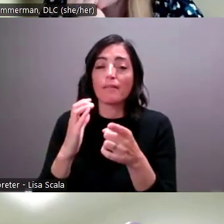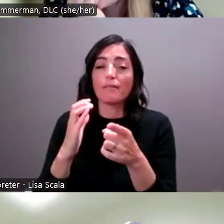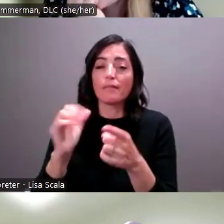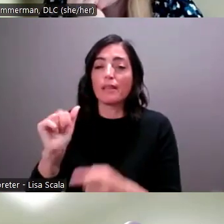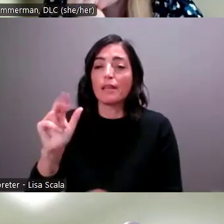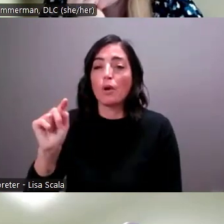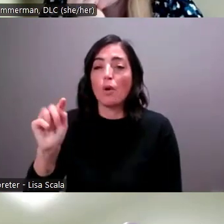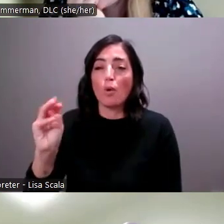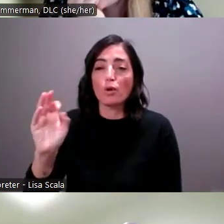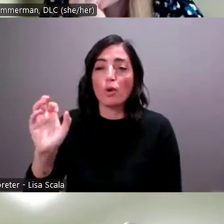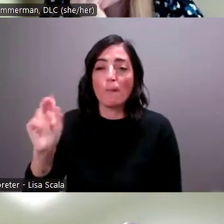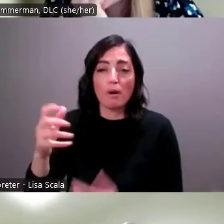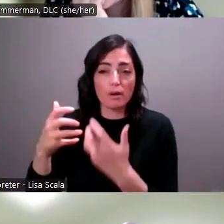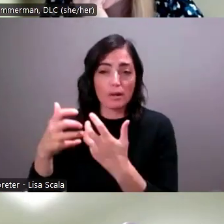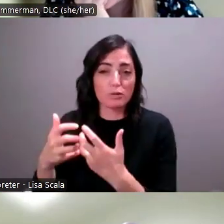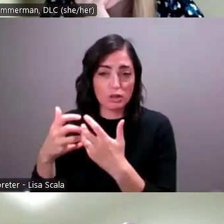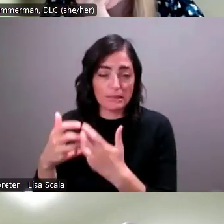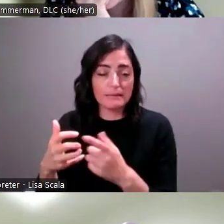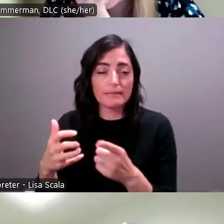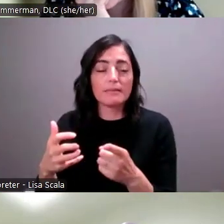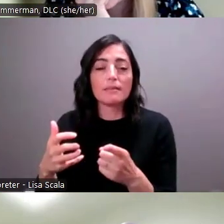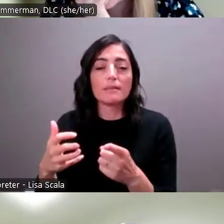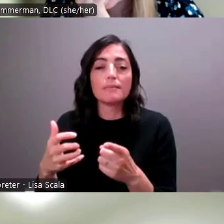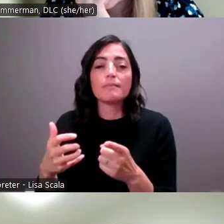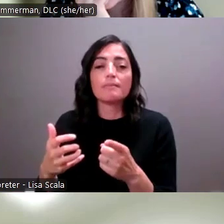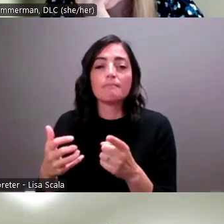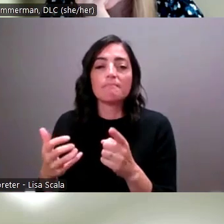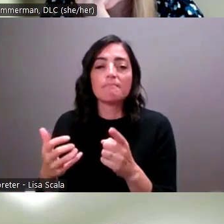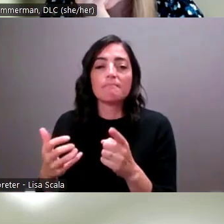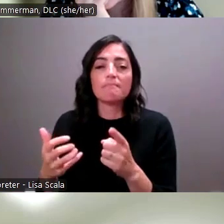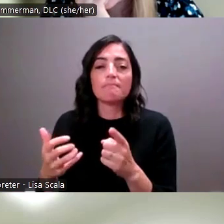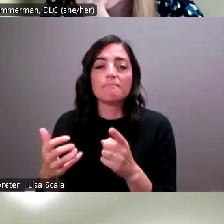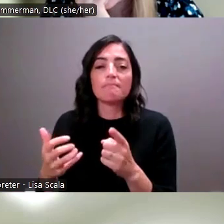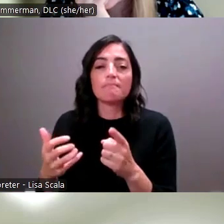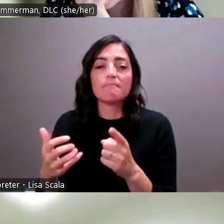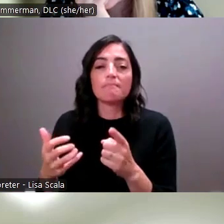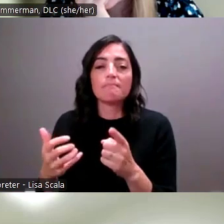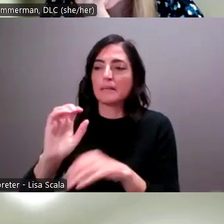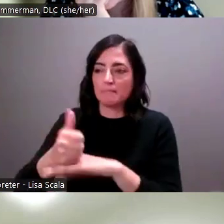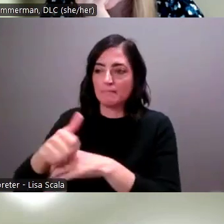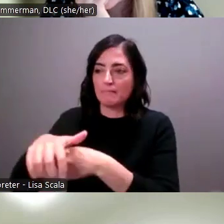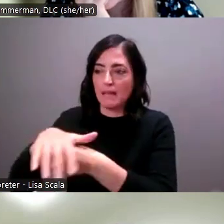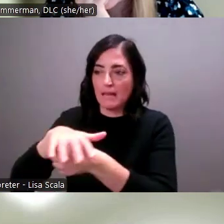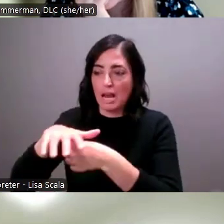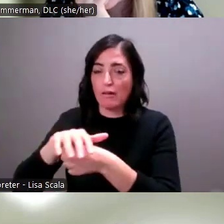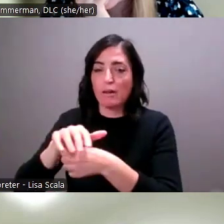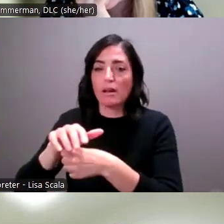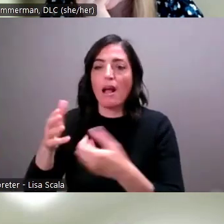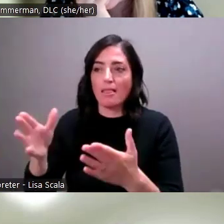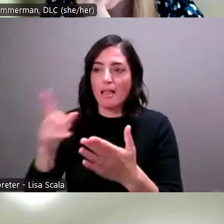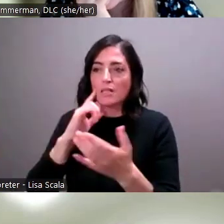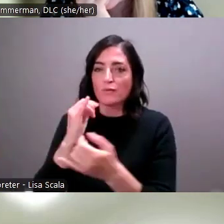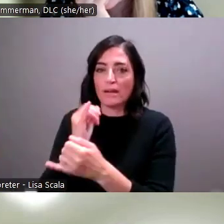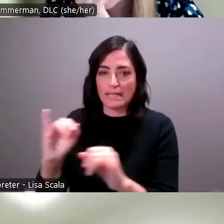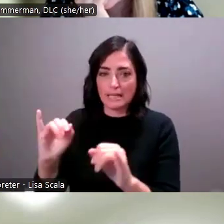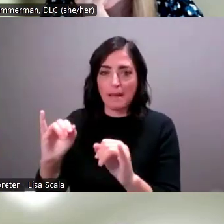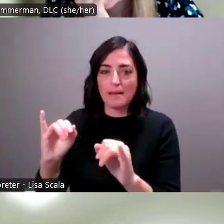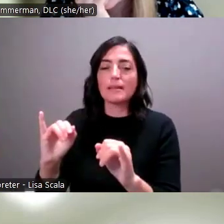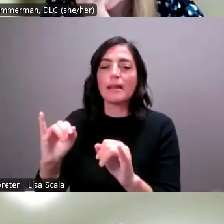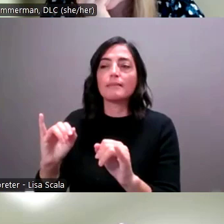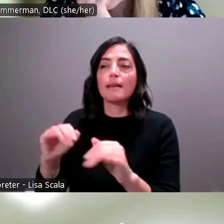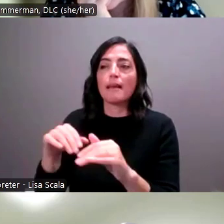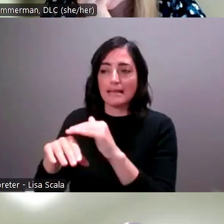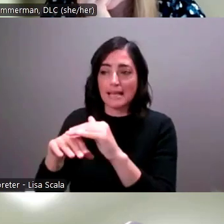AutoMark machine, and again, this does need to be placed in an area which allows for independent